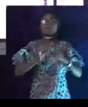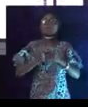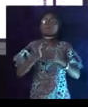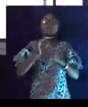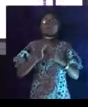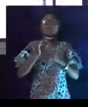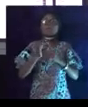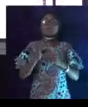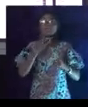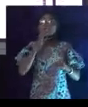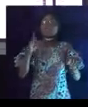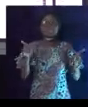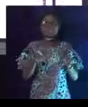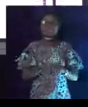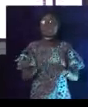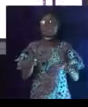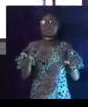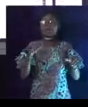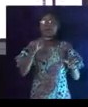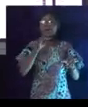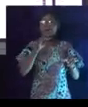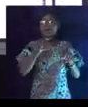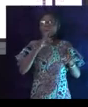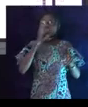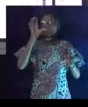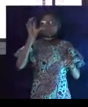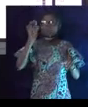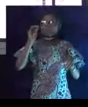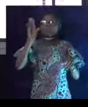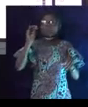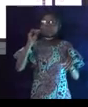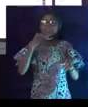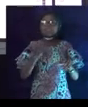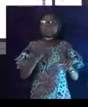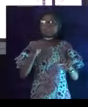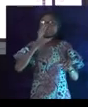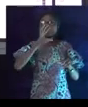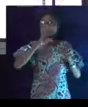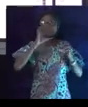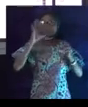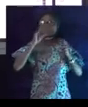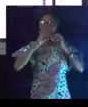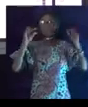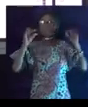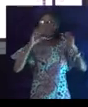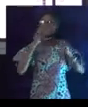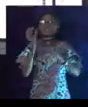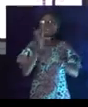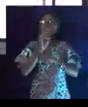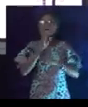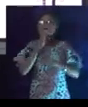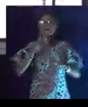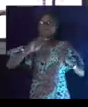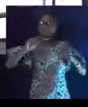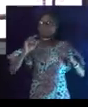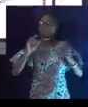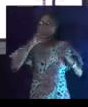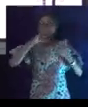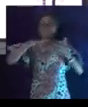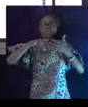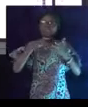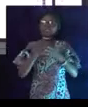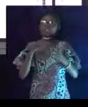multiply 10 times 5, 10 degrees Celsius times 5, and I end up with 50 degrees Celsius. So that